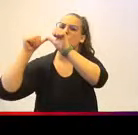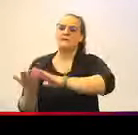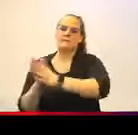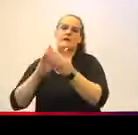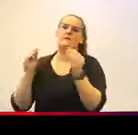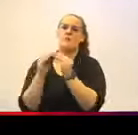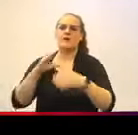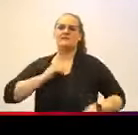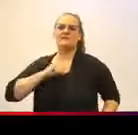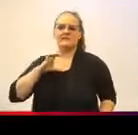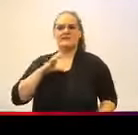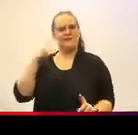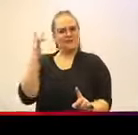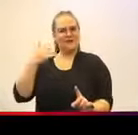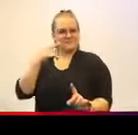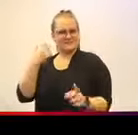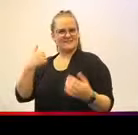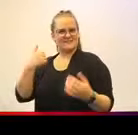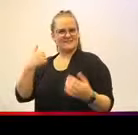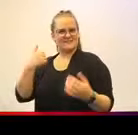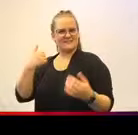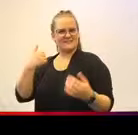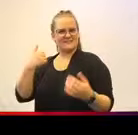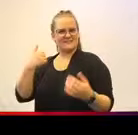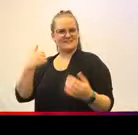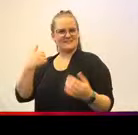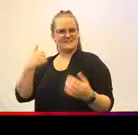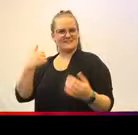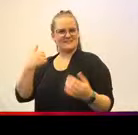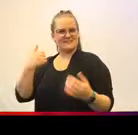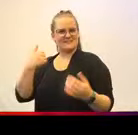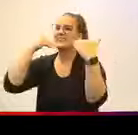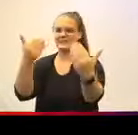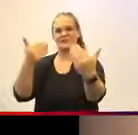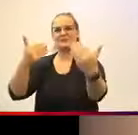I've made a lot of friends through Inside Out. So thank you.